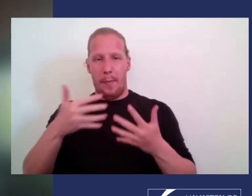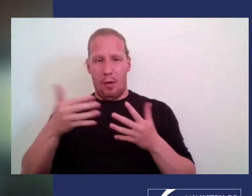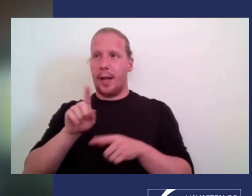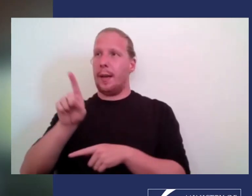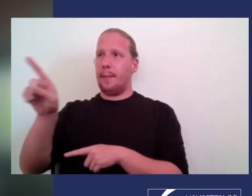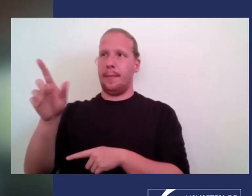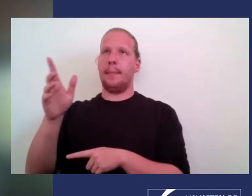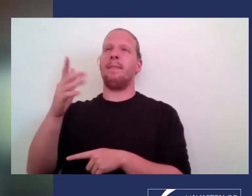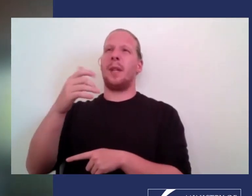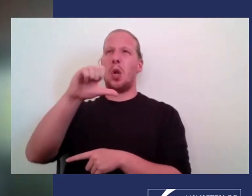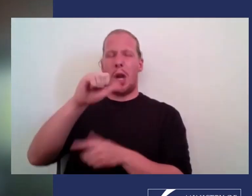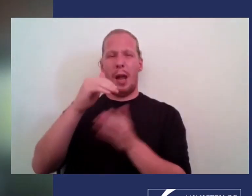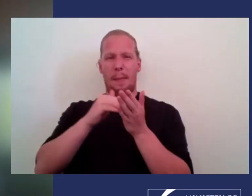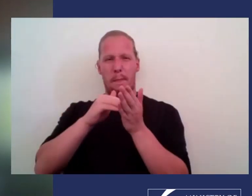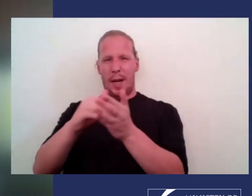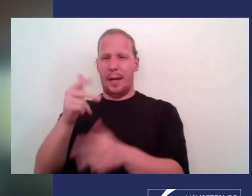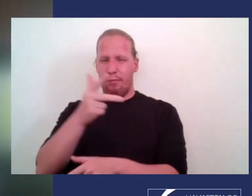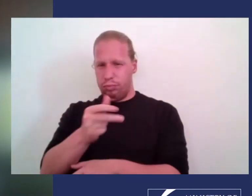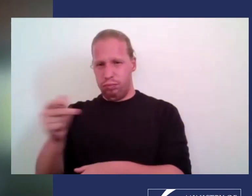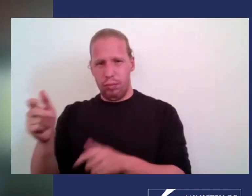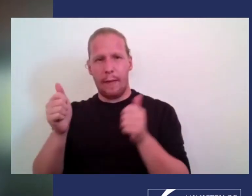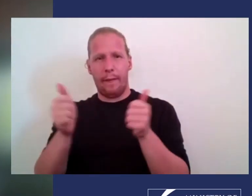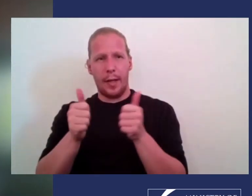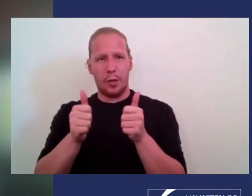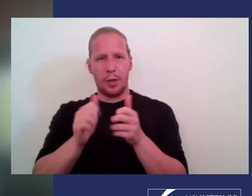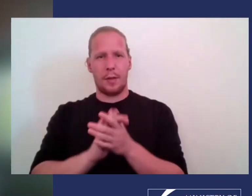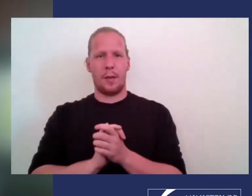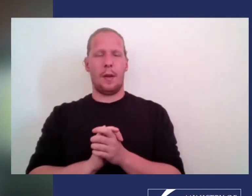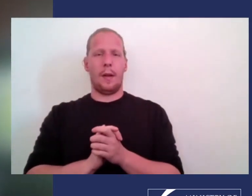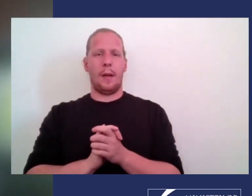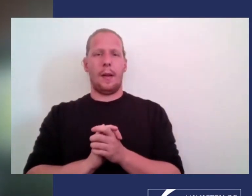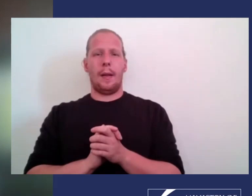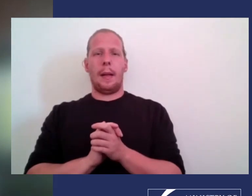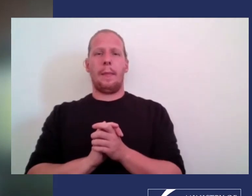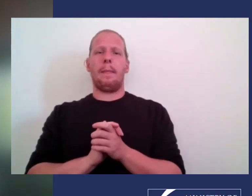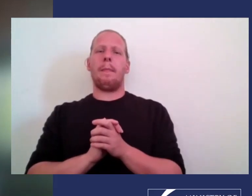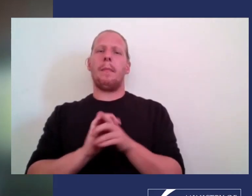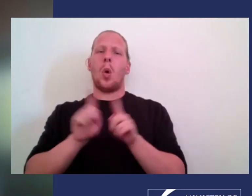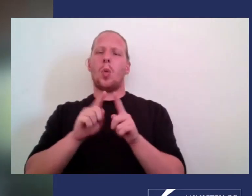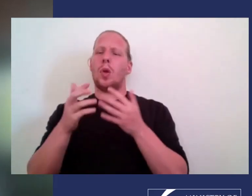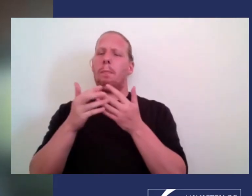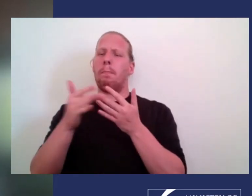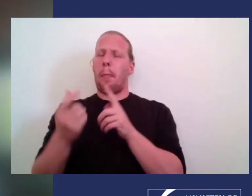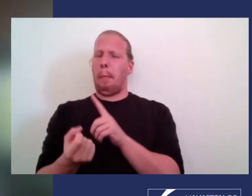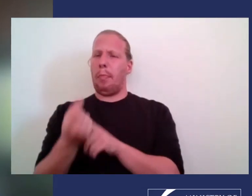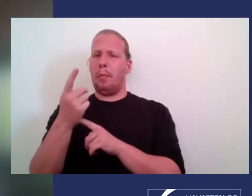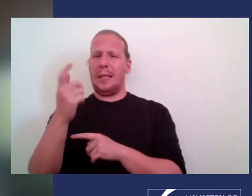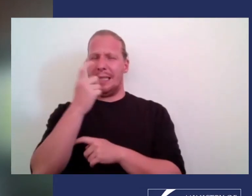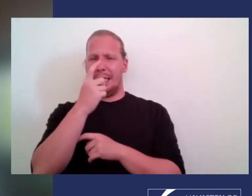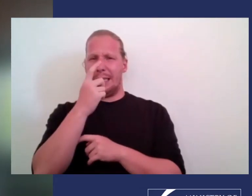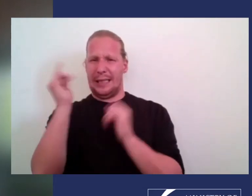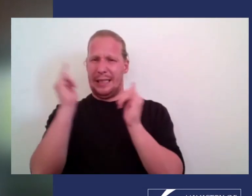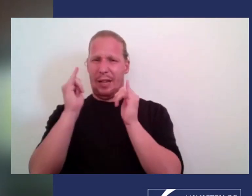out in the US, and the serious adverse events following that seem to be very rare. There have